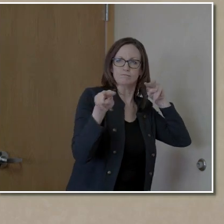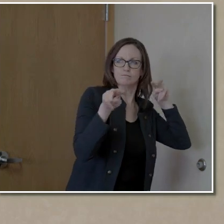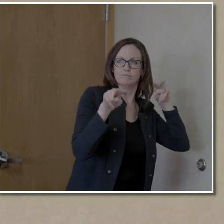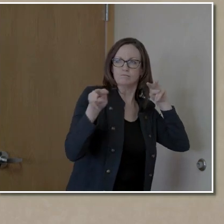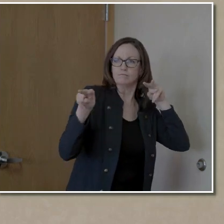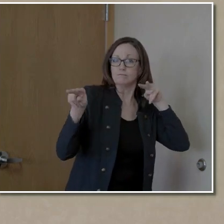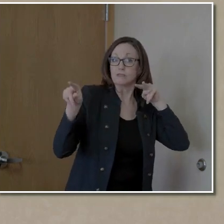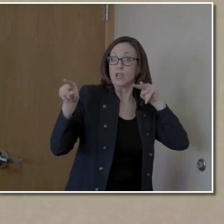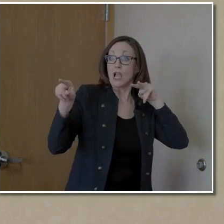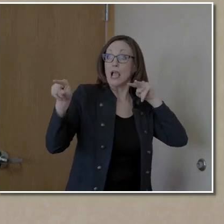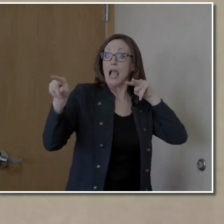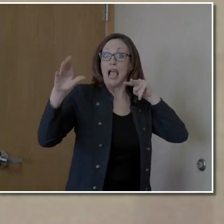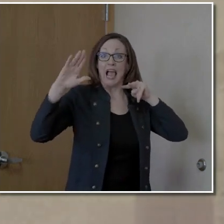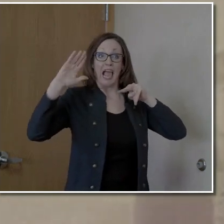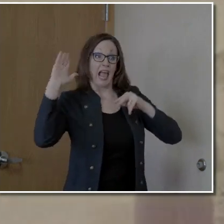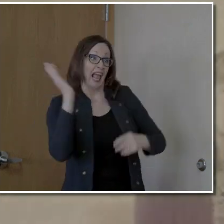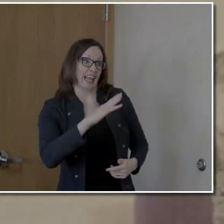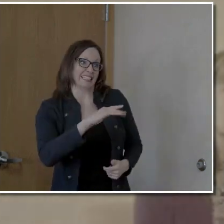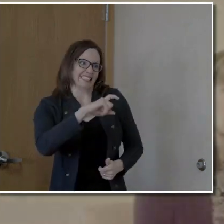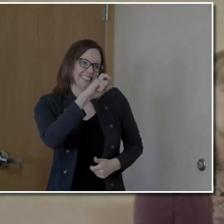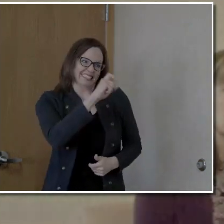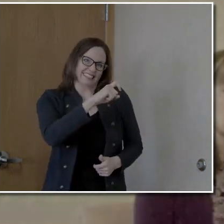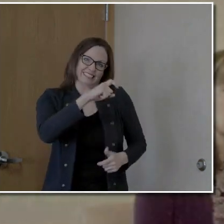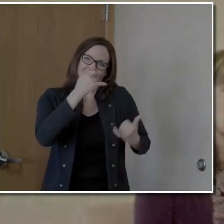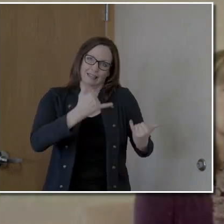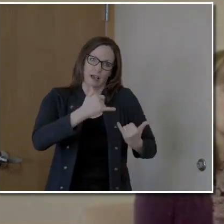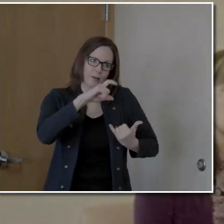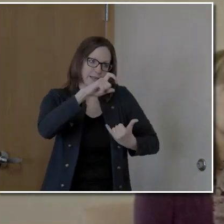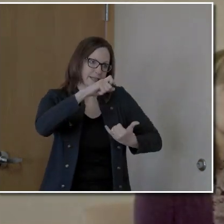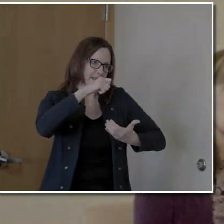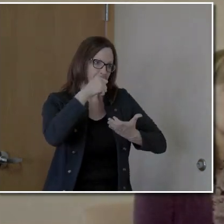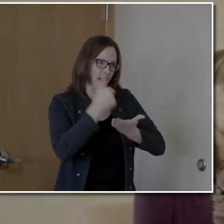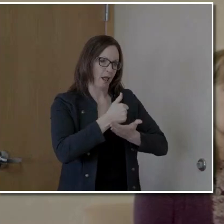Thank you. We'll next go to Rachel Glosh with TMJ4.